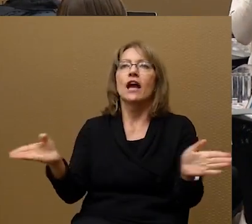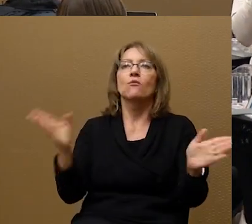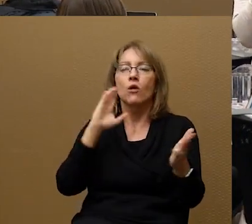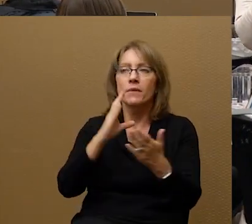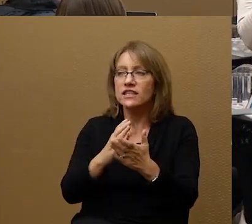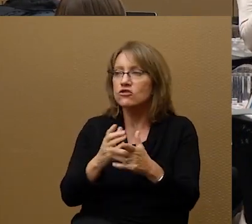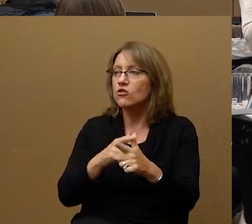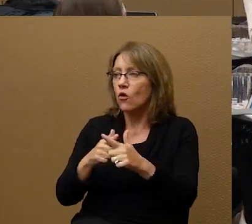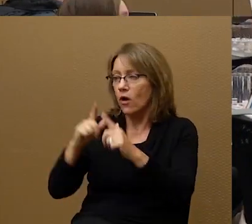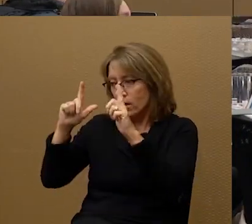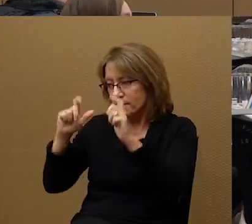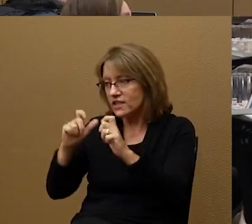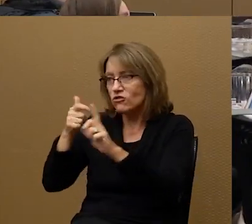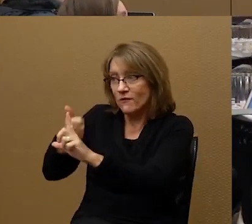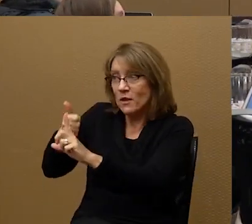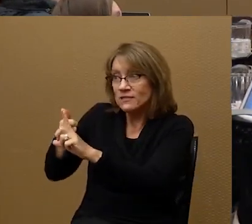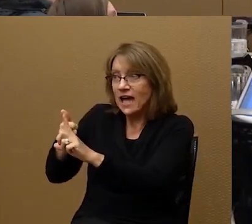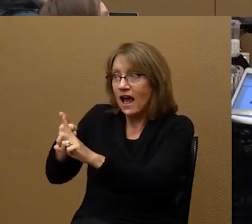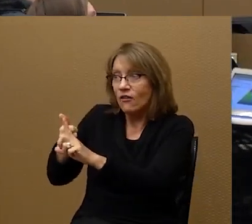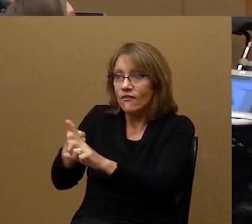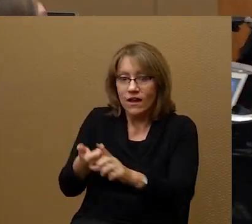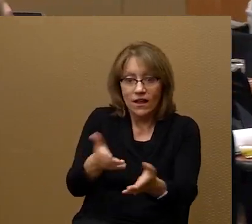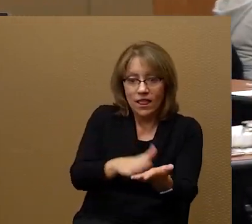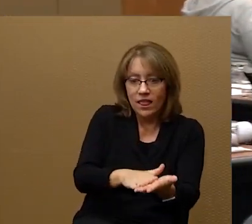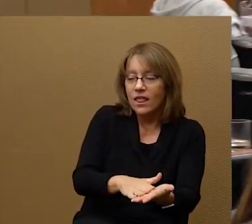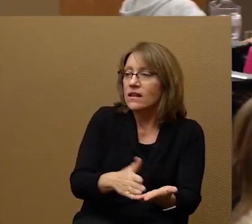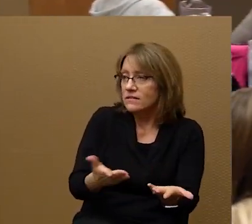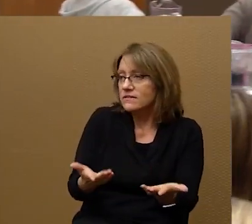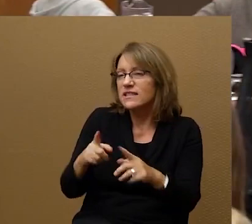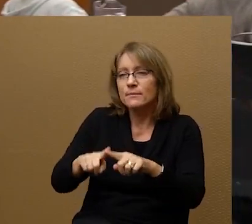want to share their visual schedules? Yeah.